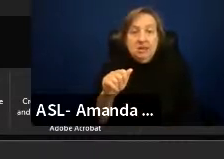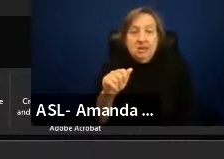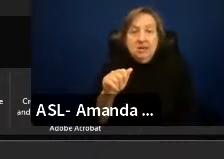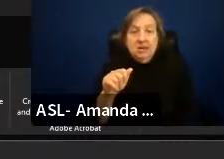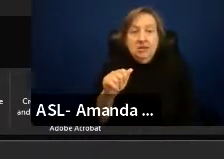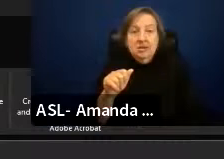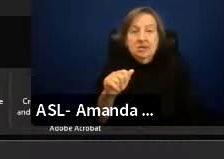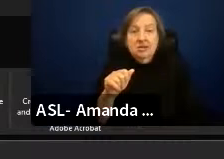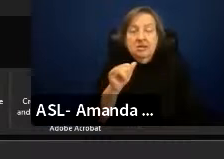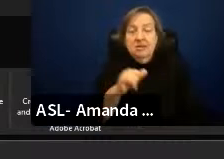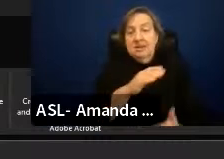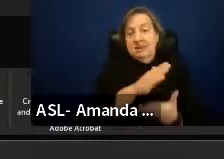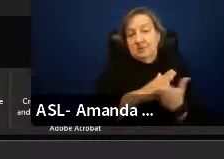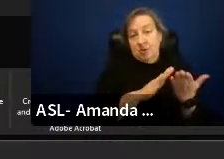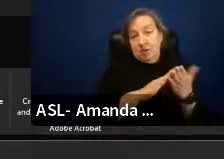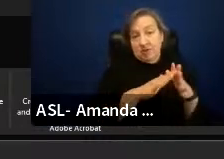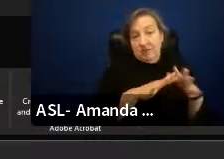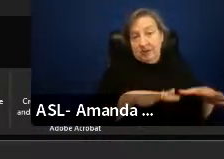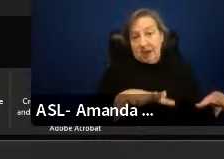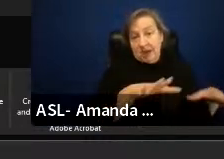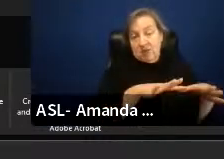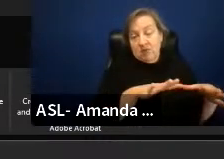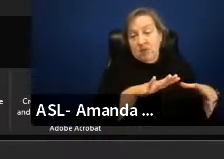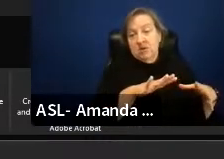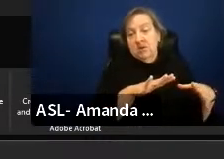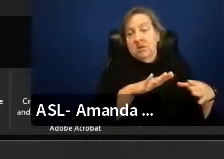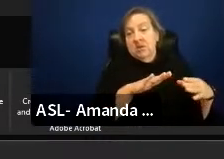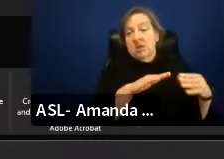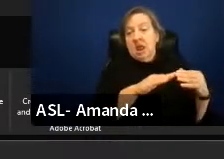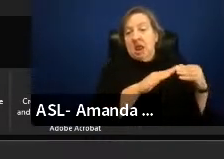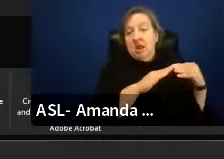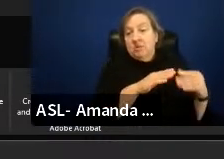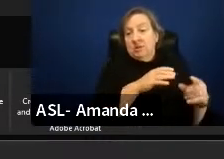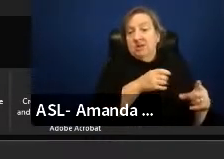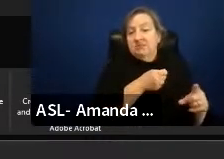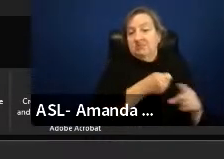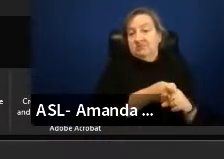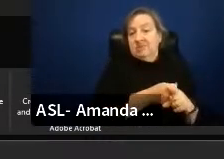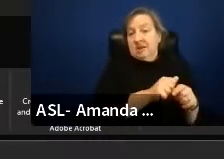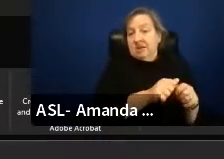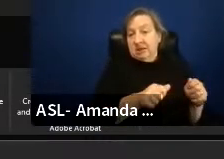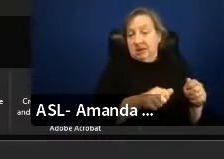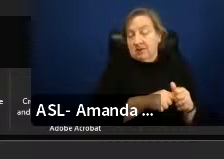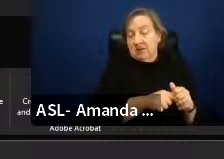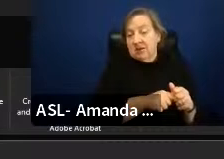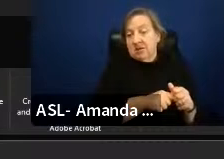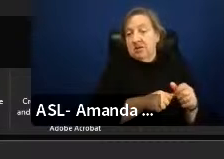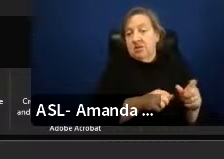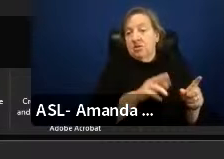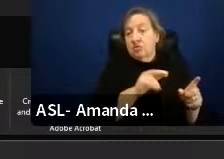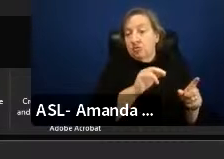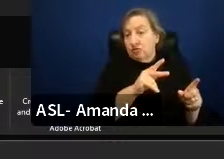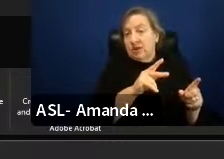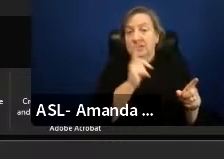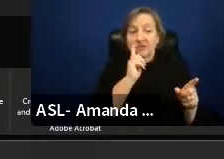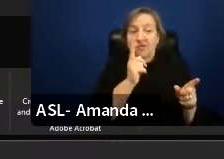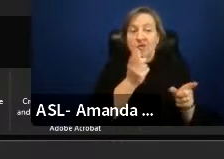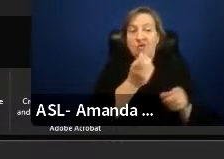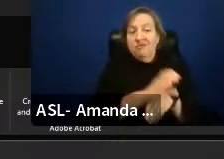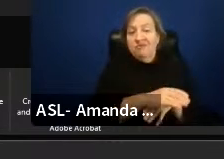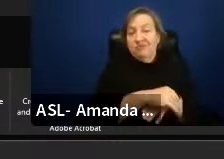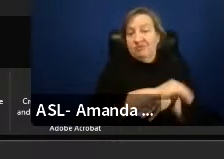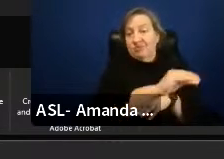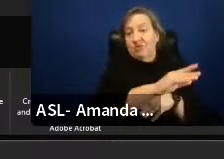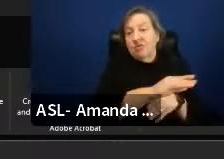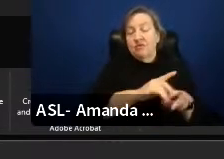this part of town being an equity impact area and at risk and susceptible for displacement, I'm very curious